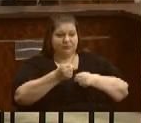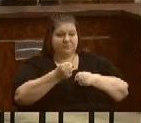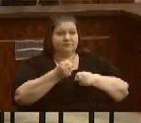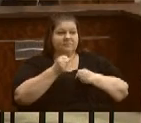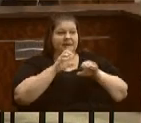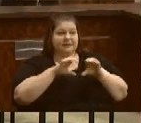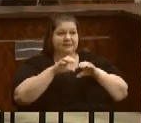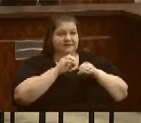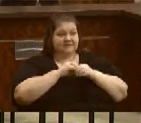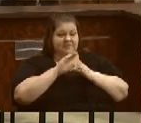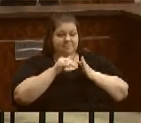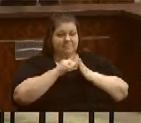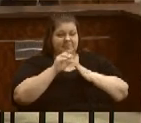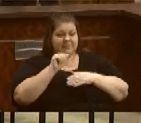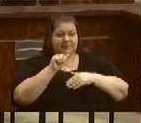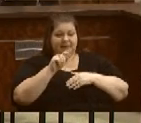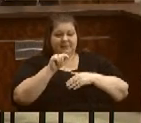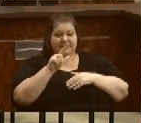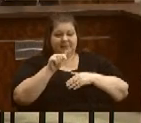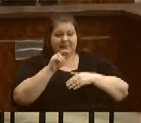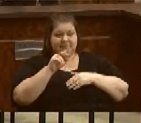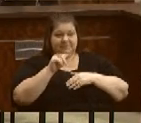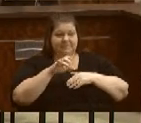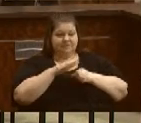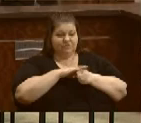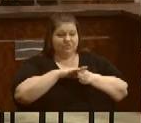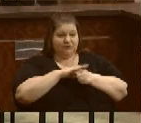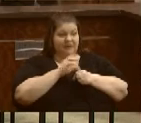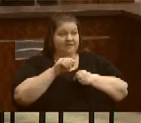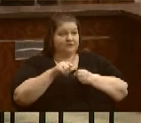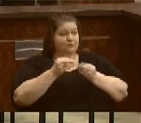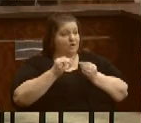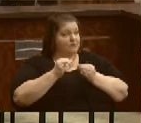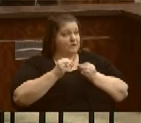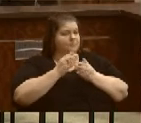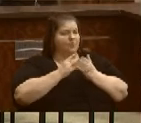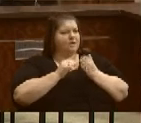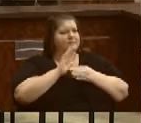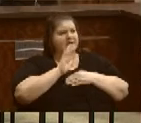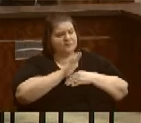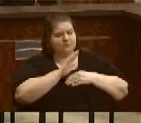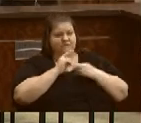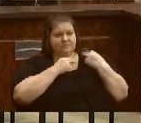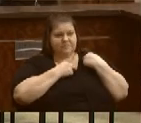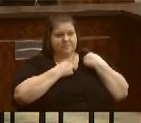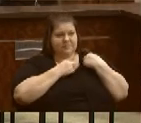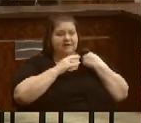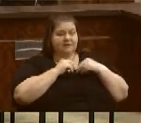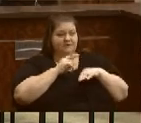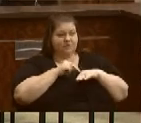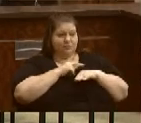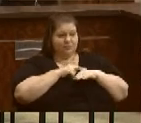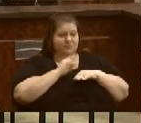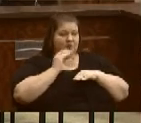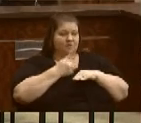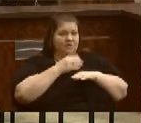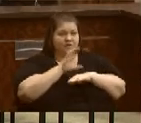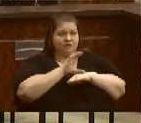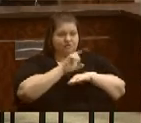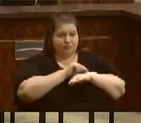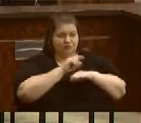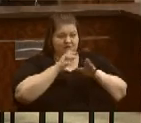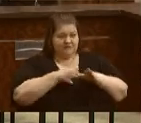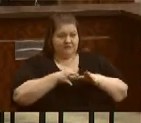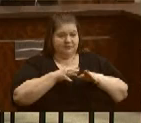Mid-Atlantic region, and certainly this property is a part of his responsibility. And of course, our consultants, Mr.